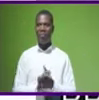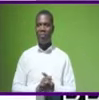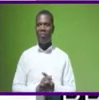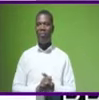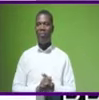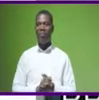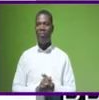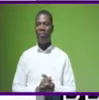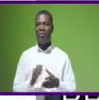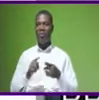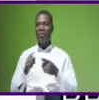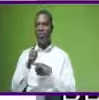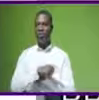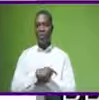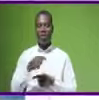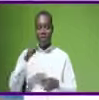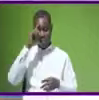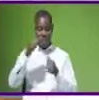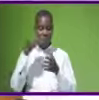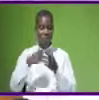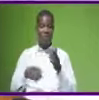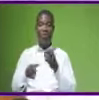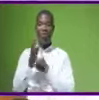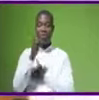And at the Yamit to me, Yenti.